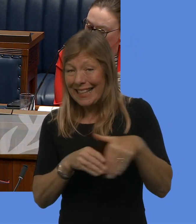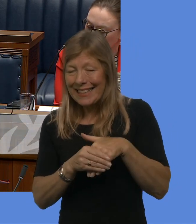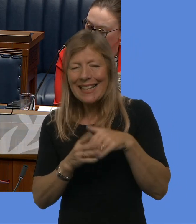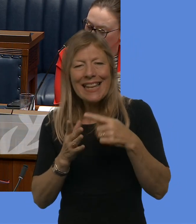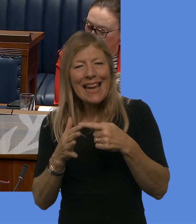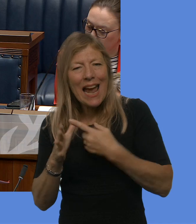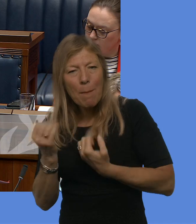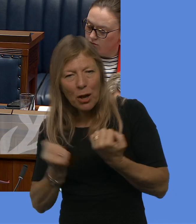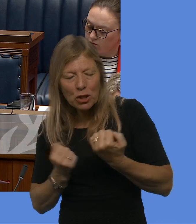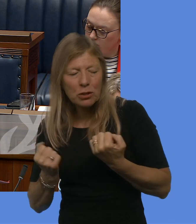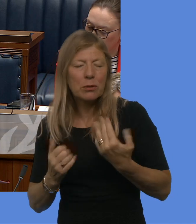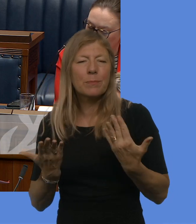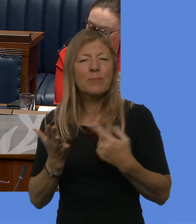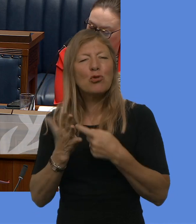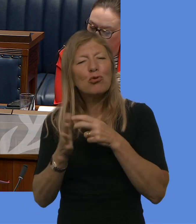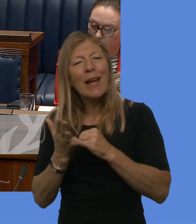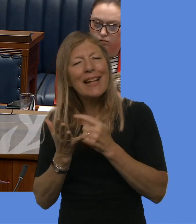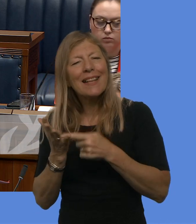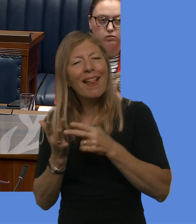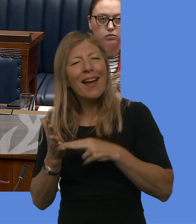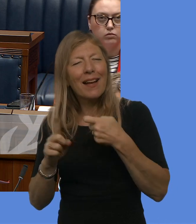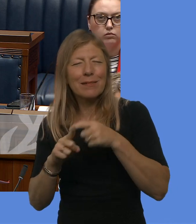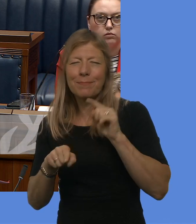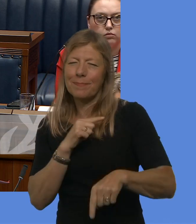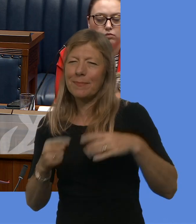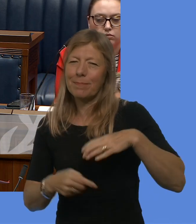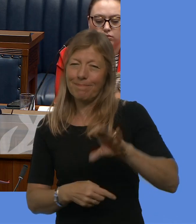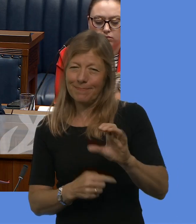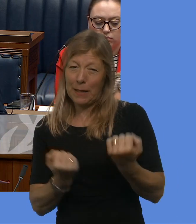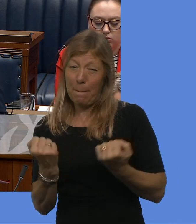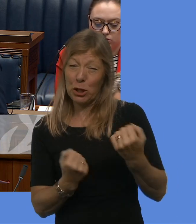or a parental payment where a seat on a vehicle cannot be provided. Routes and